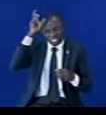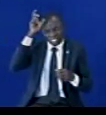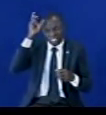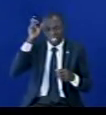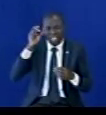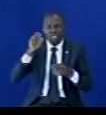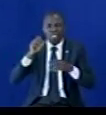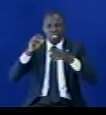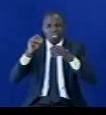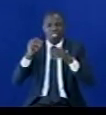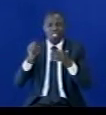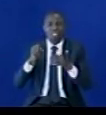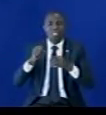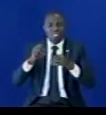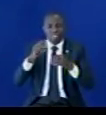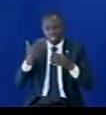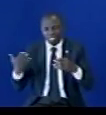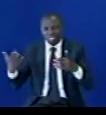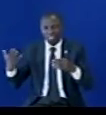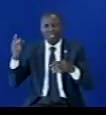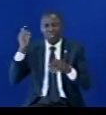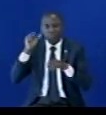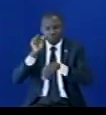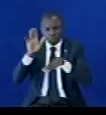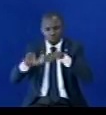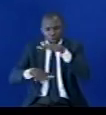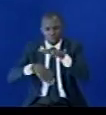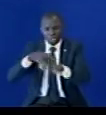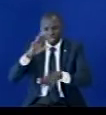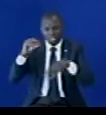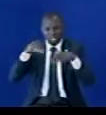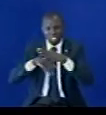walking about in the body or just causing